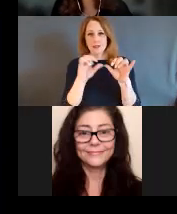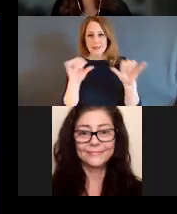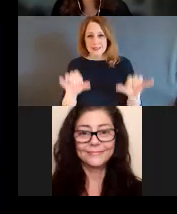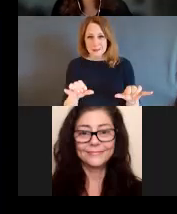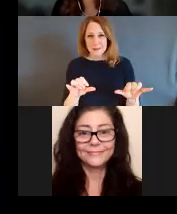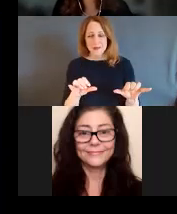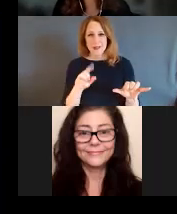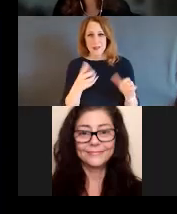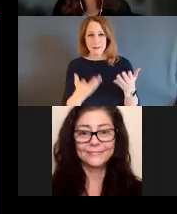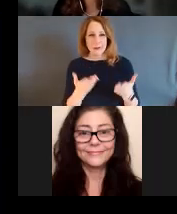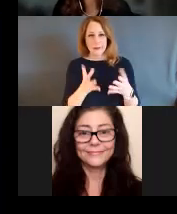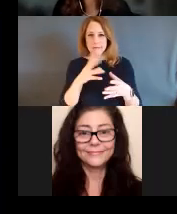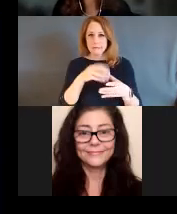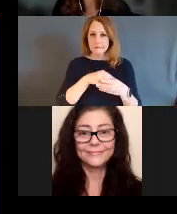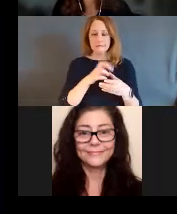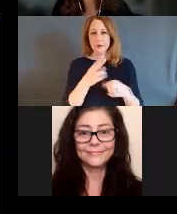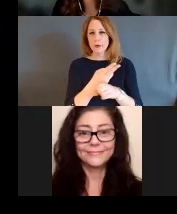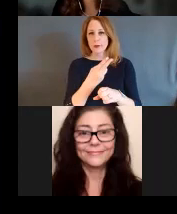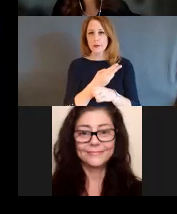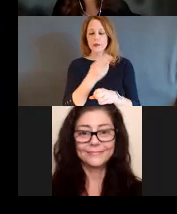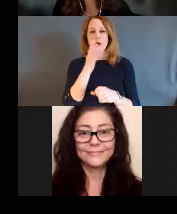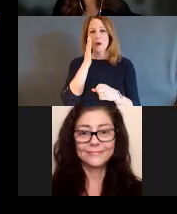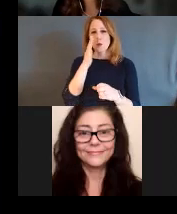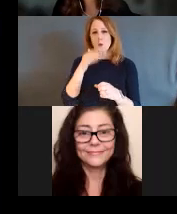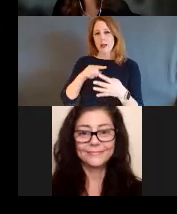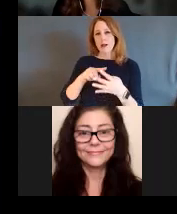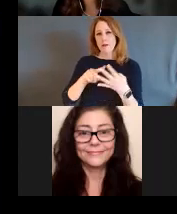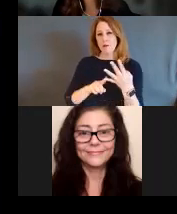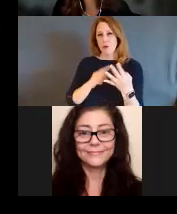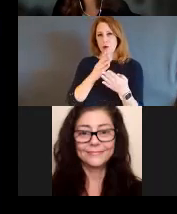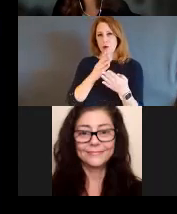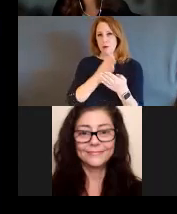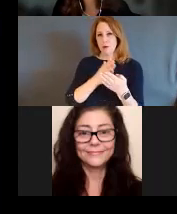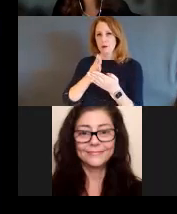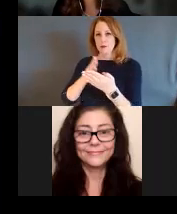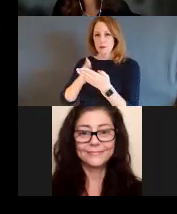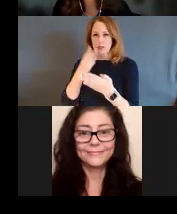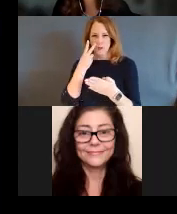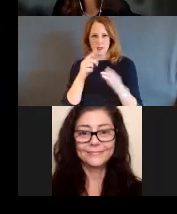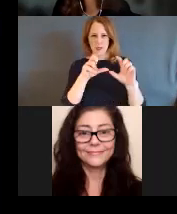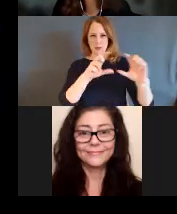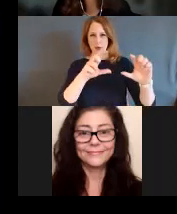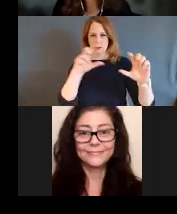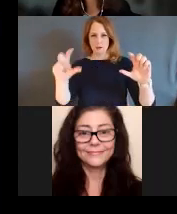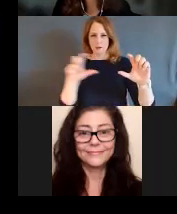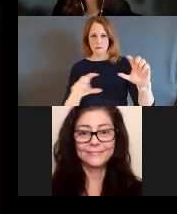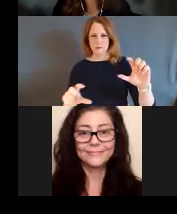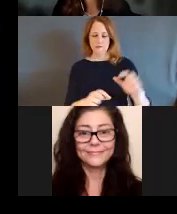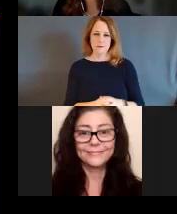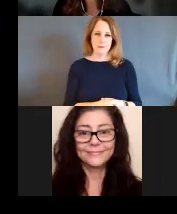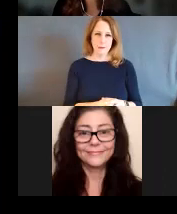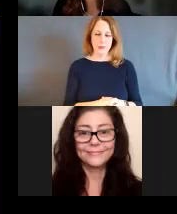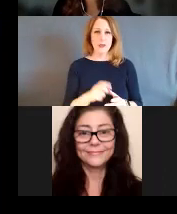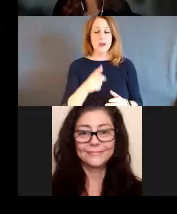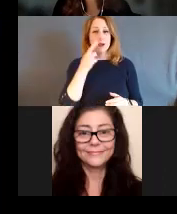are a part of or that you use will have the 4 main components that you see in these boxes on the slides. So you realize